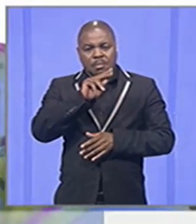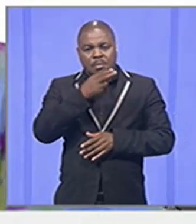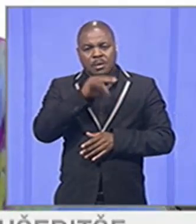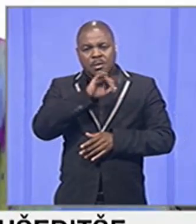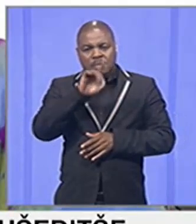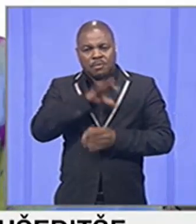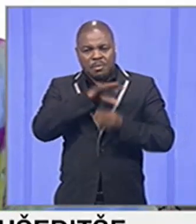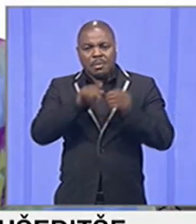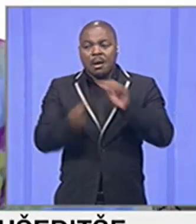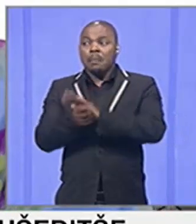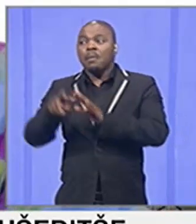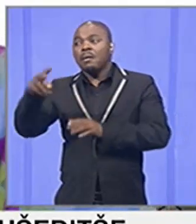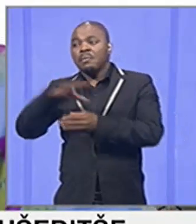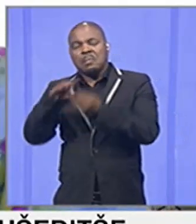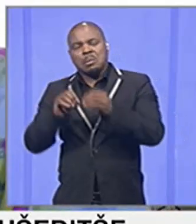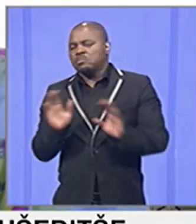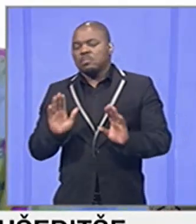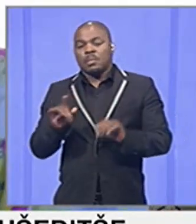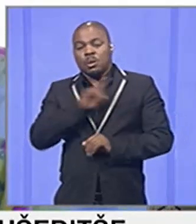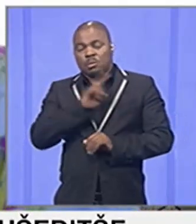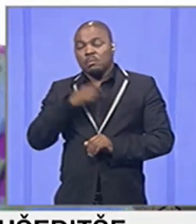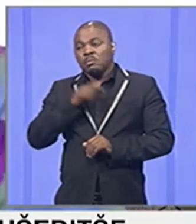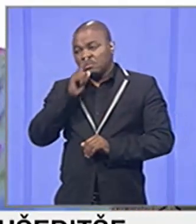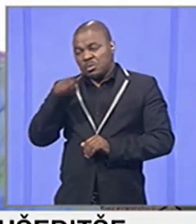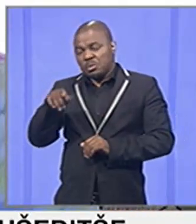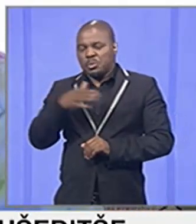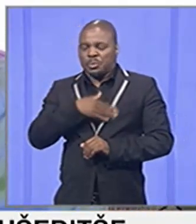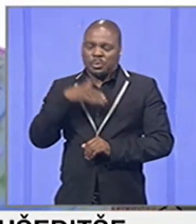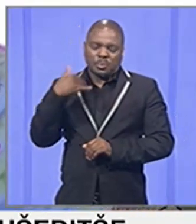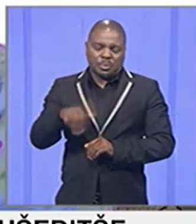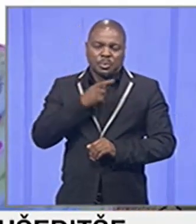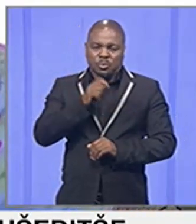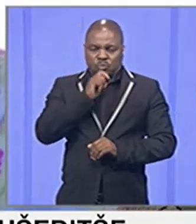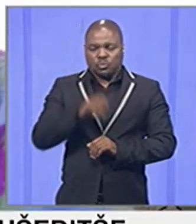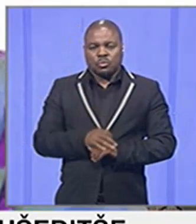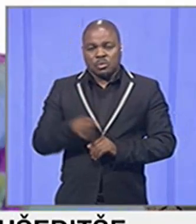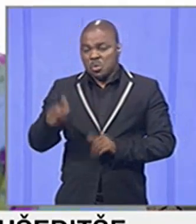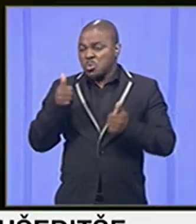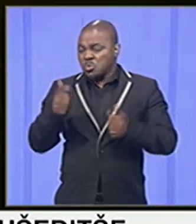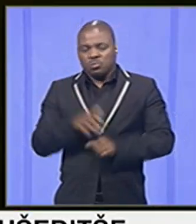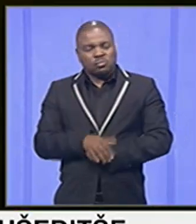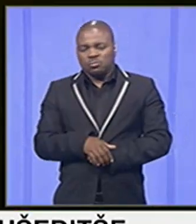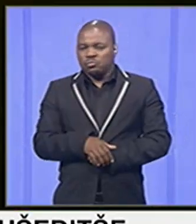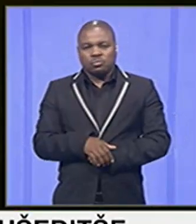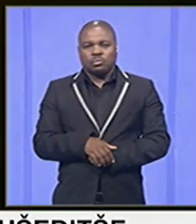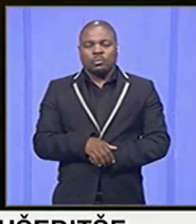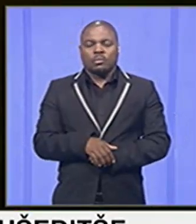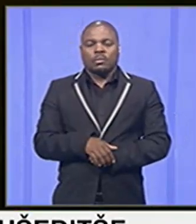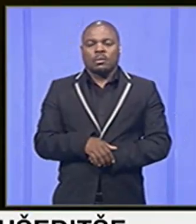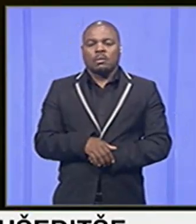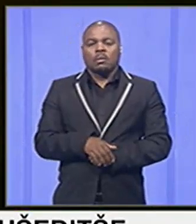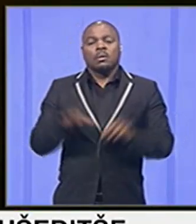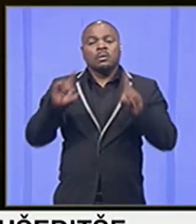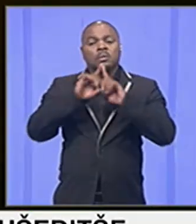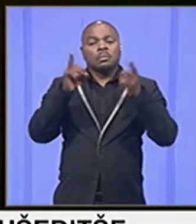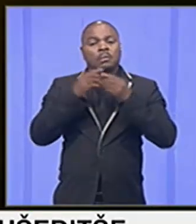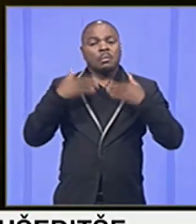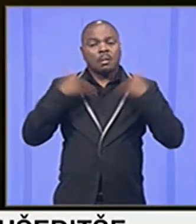family, because I can tell you it is very painful. It's not good at all. Bahlankedi ba kgoro ya maphelo